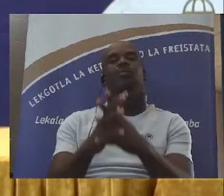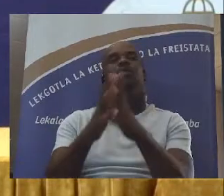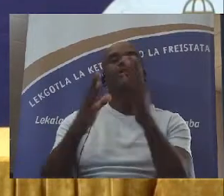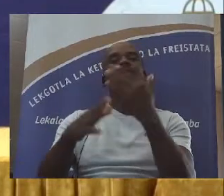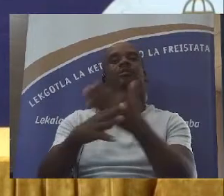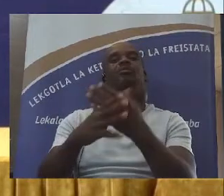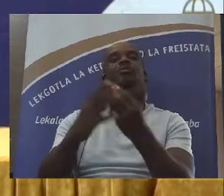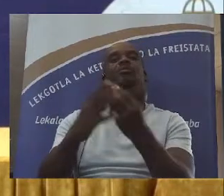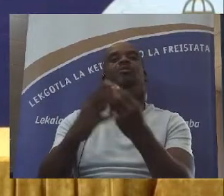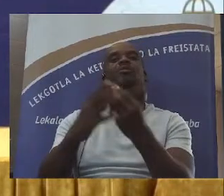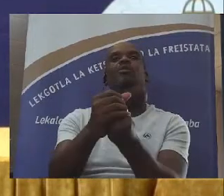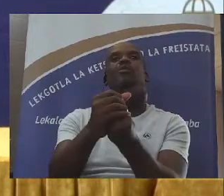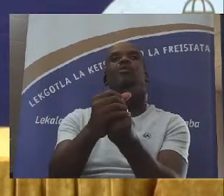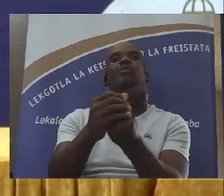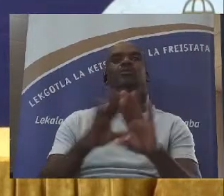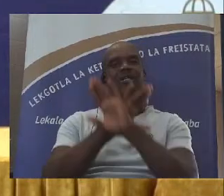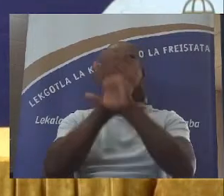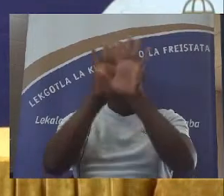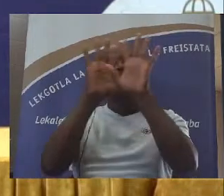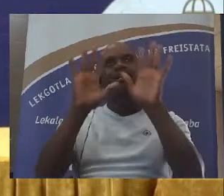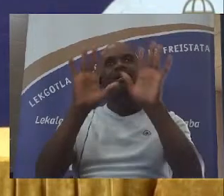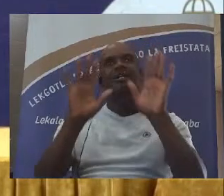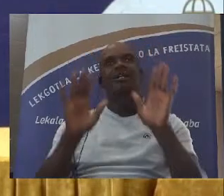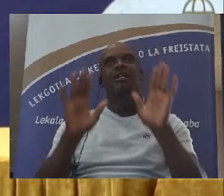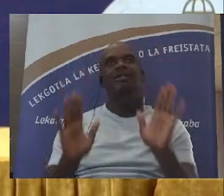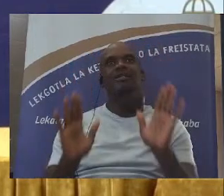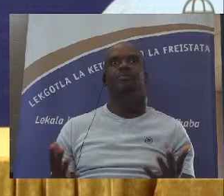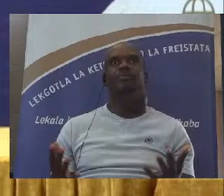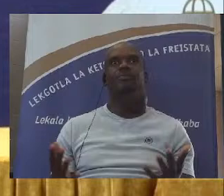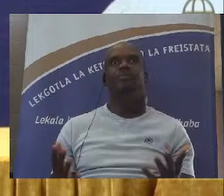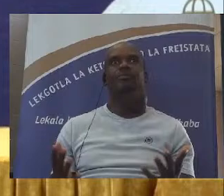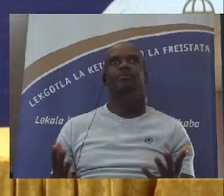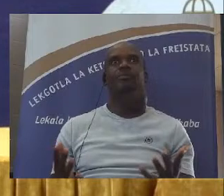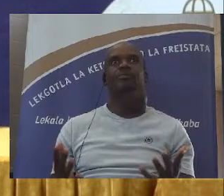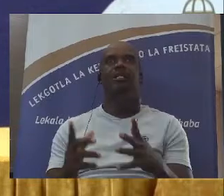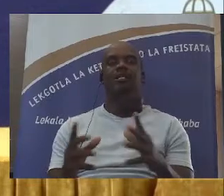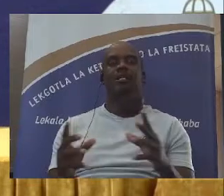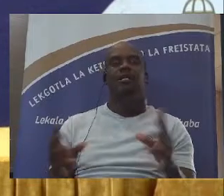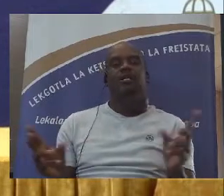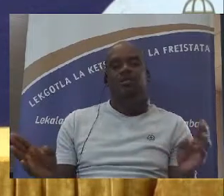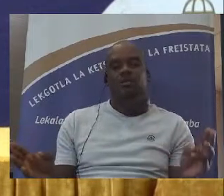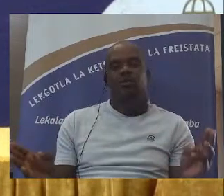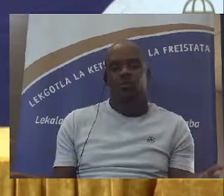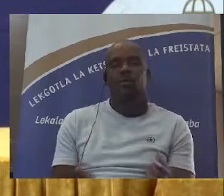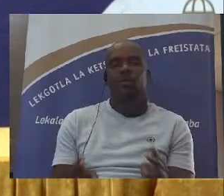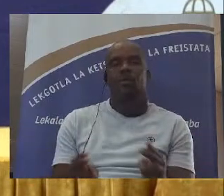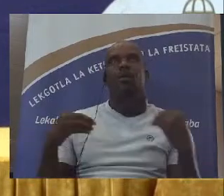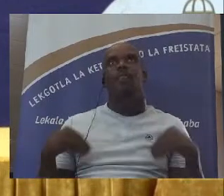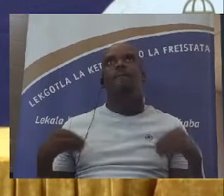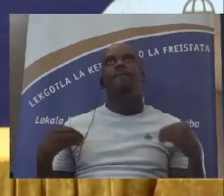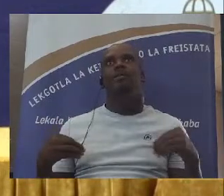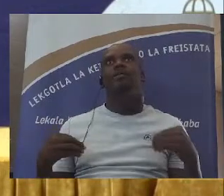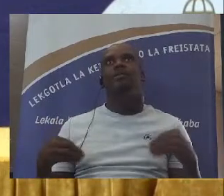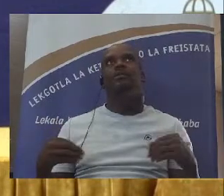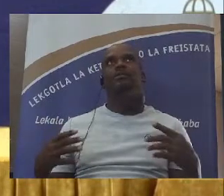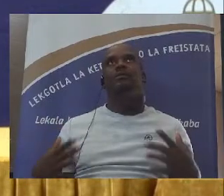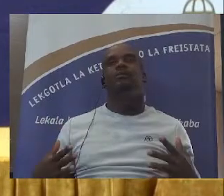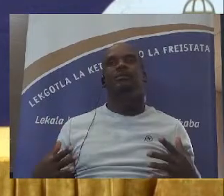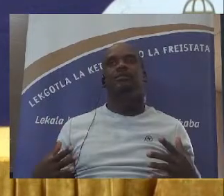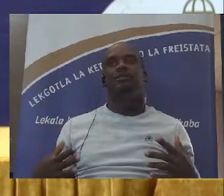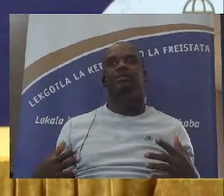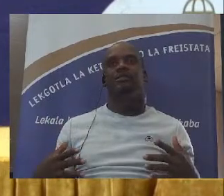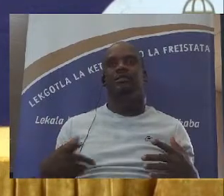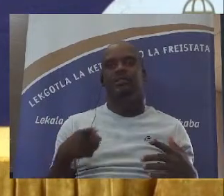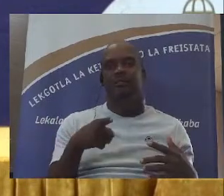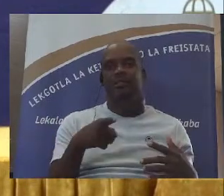may declare certain practices in relation to small businesses to be prohibited and unfair trading practices.